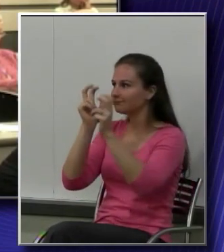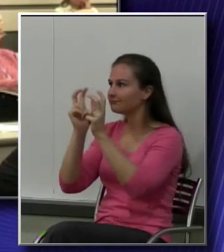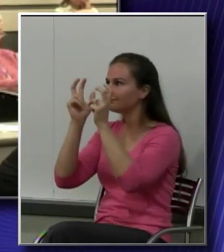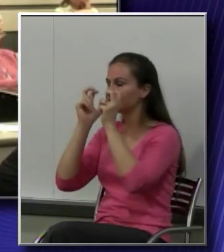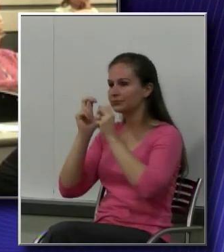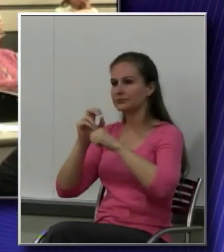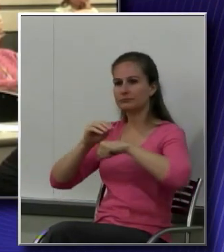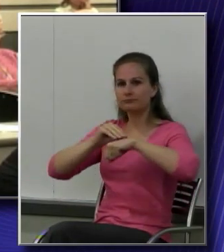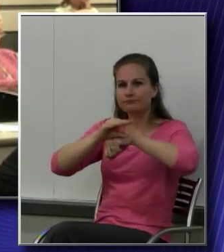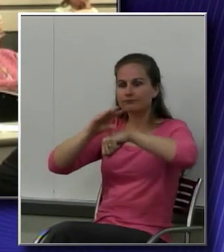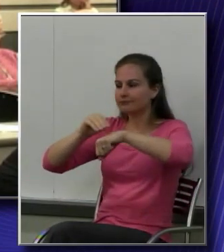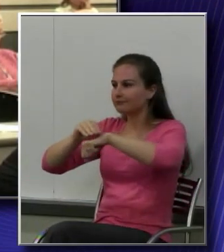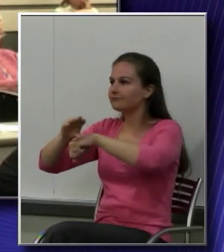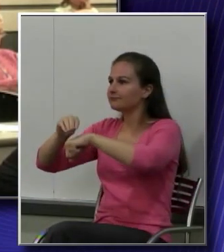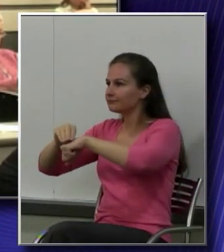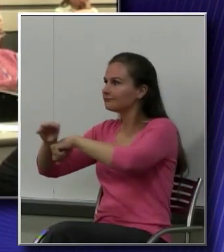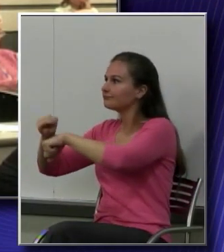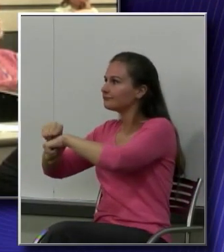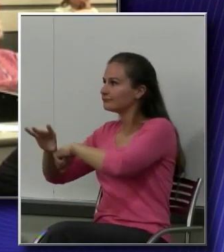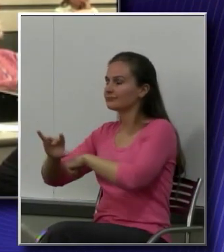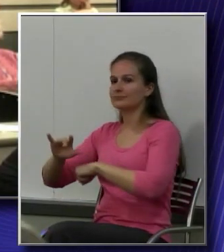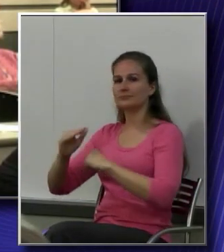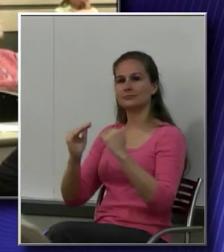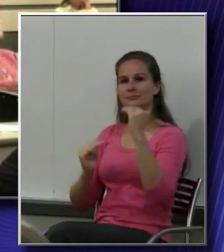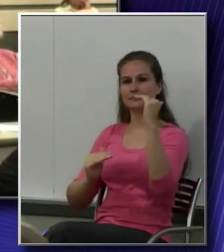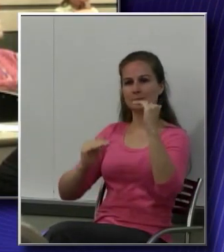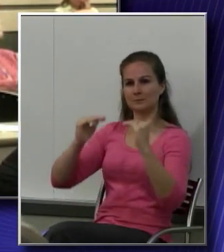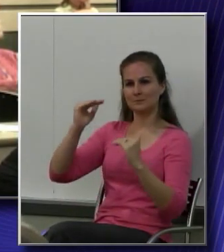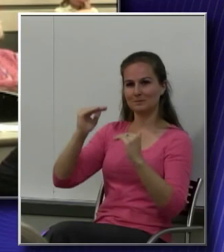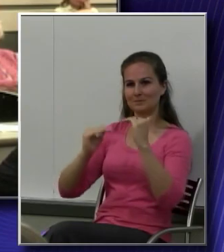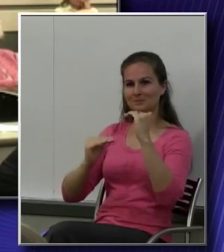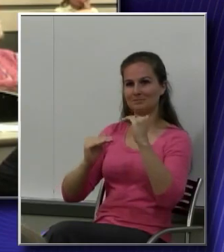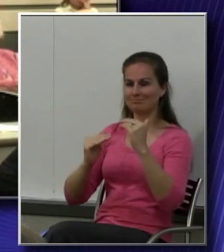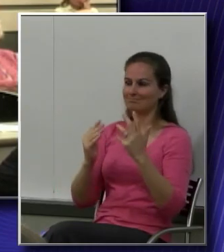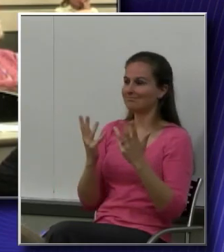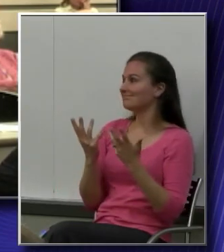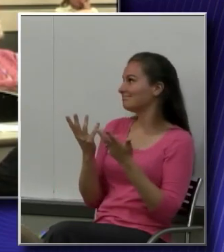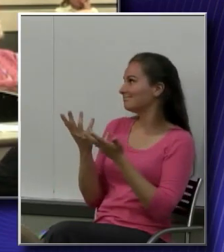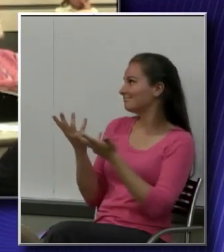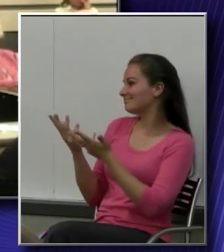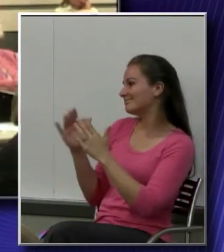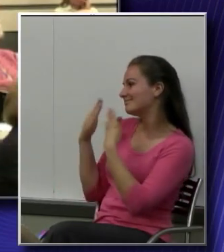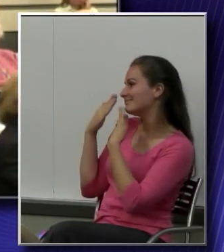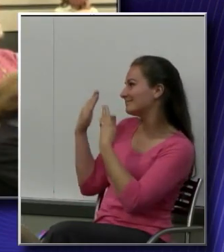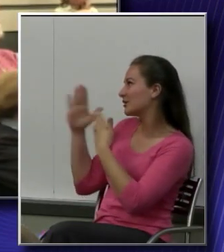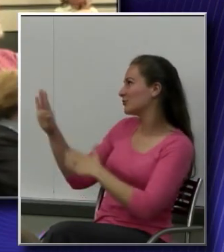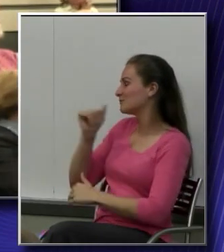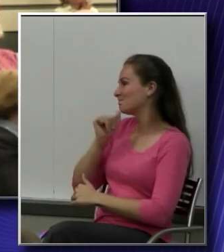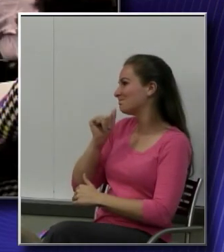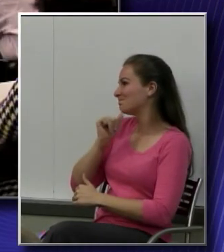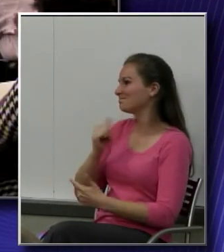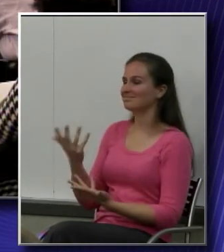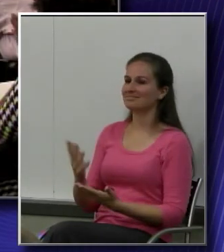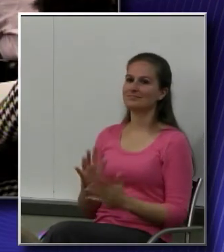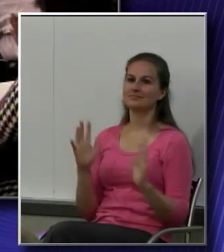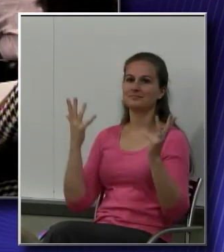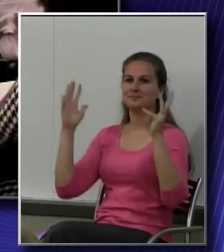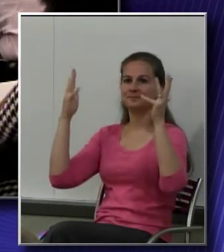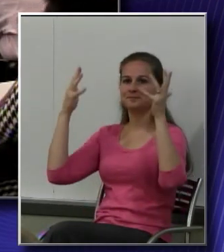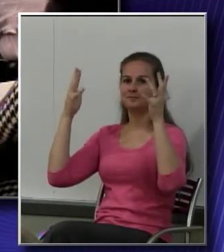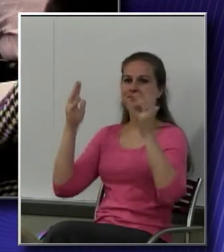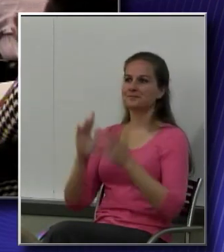to listen to everyone. That's all, and thank you for your patience. Thank